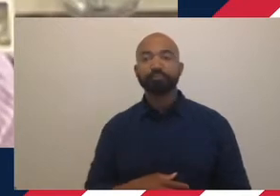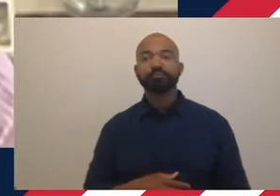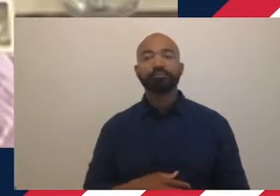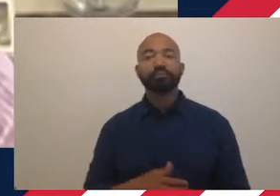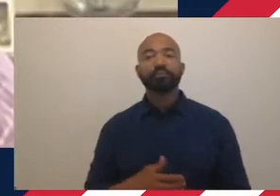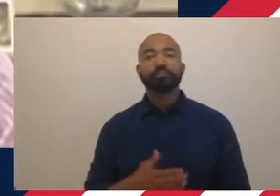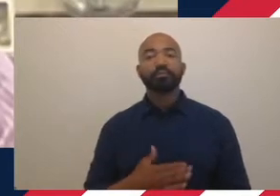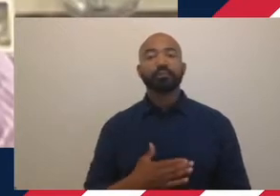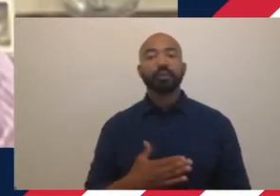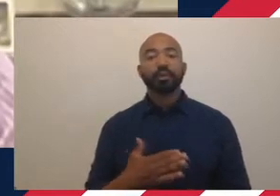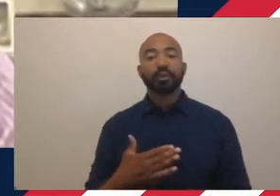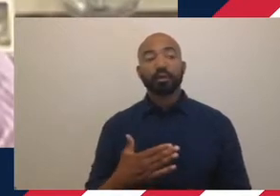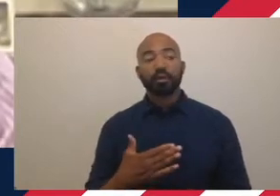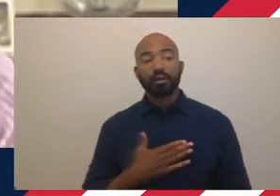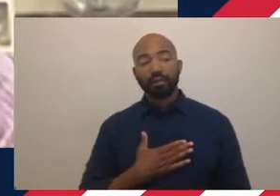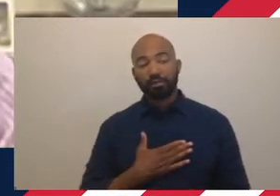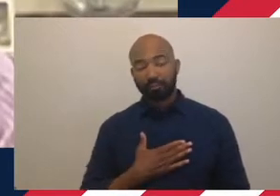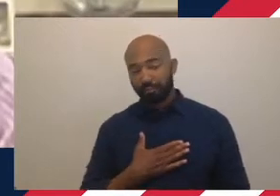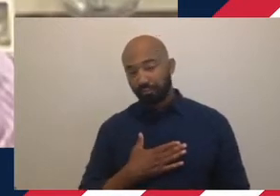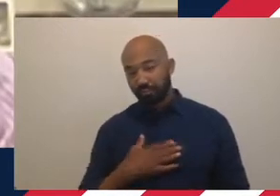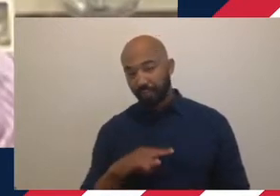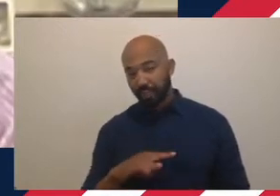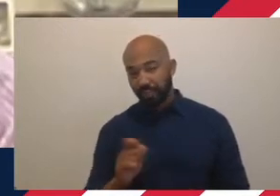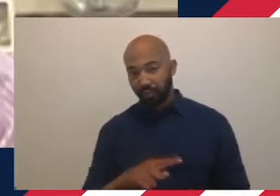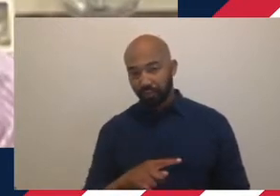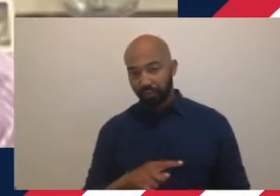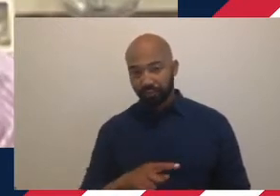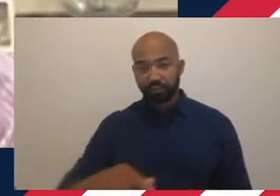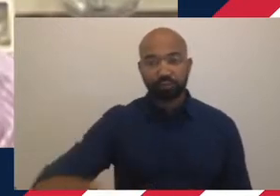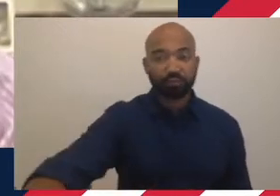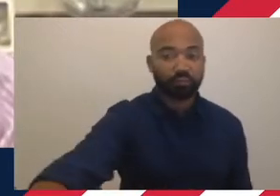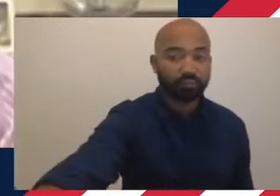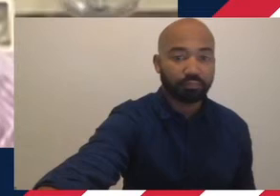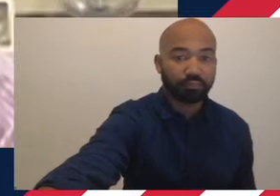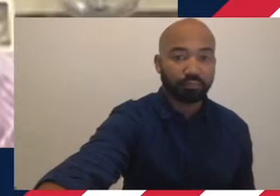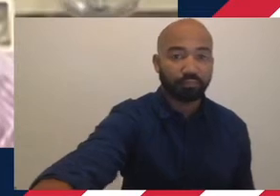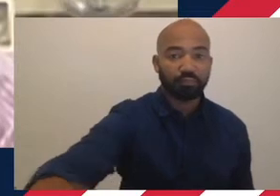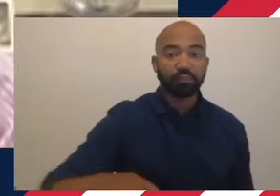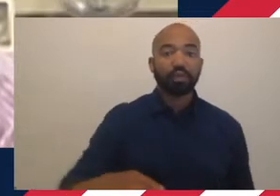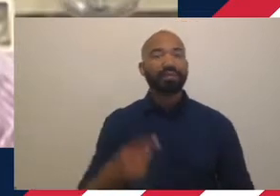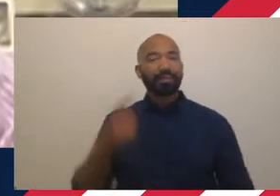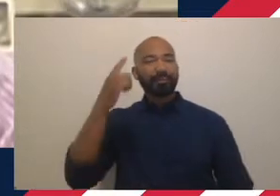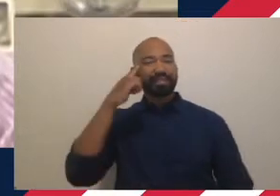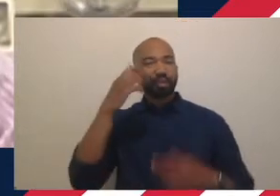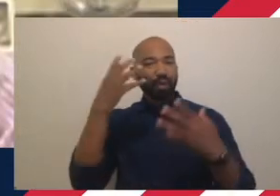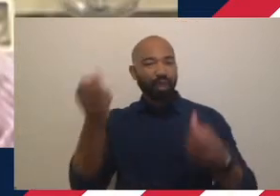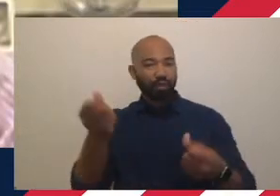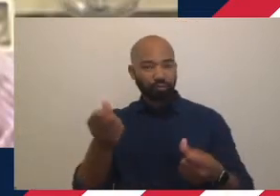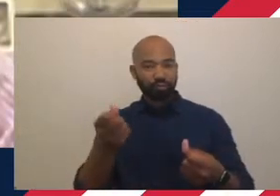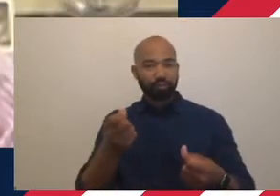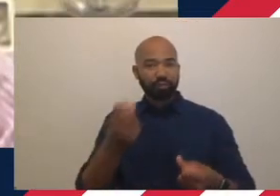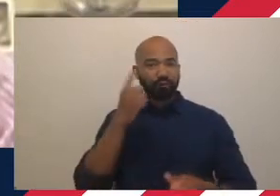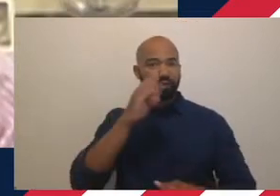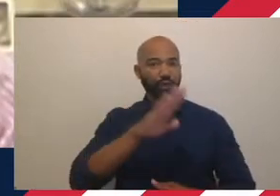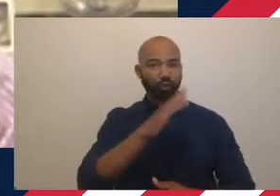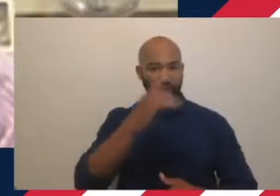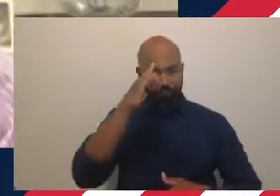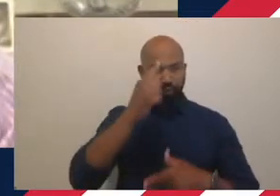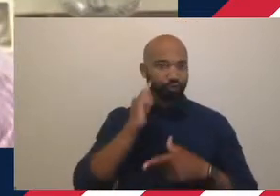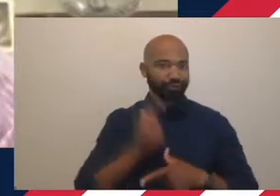under to the mental health, the toll it's taken on the mental health of your brothers and sisters